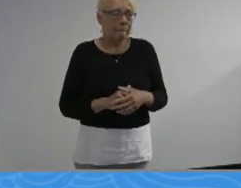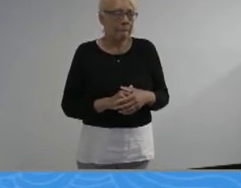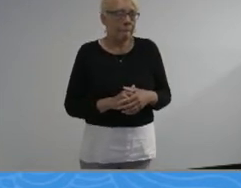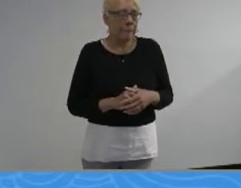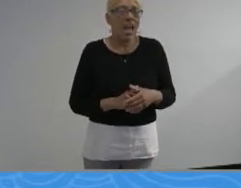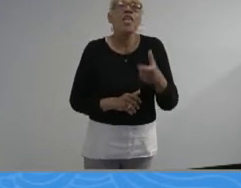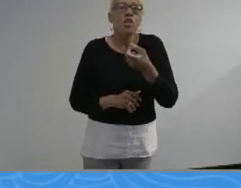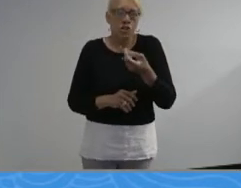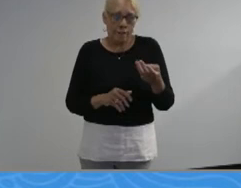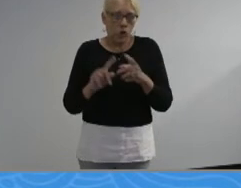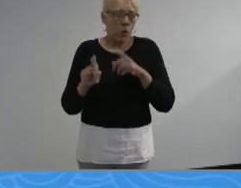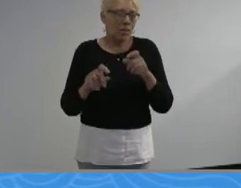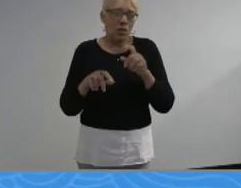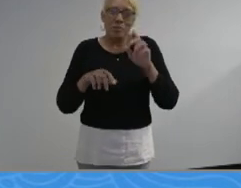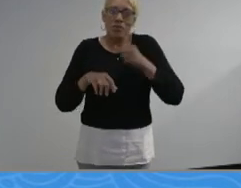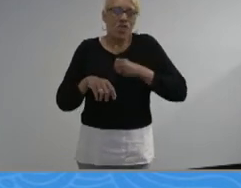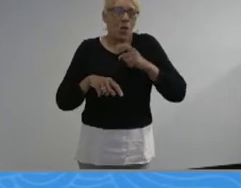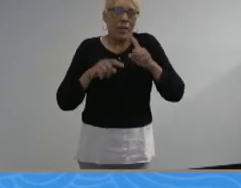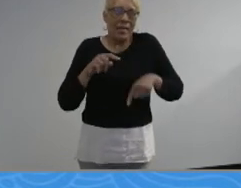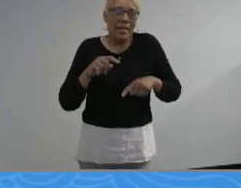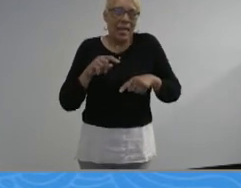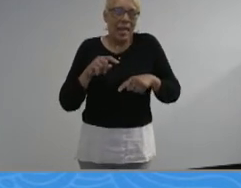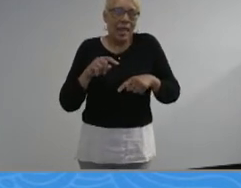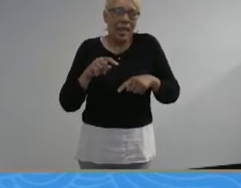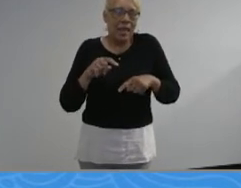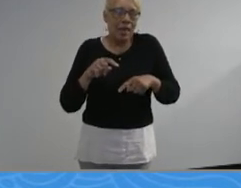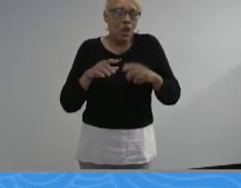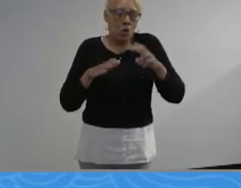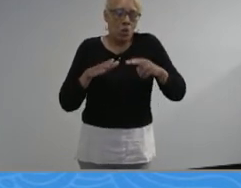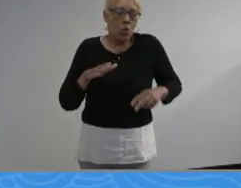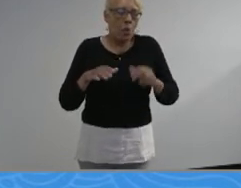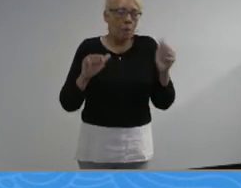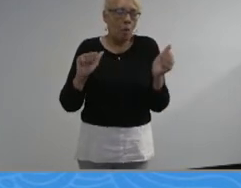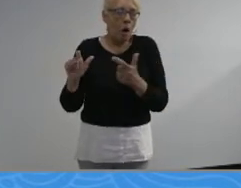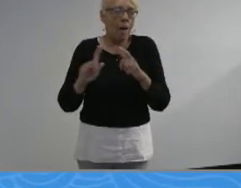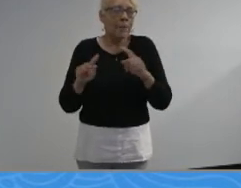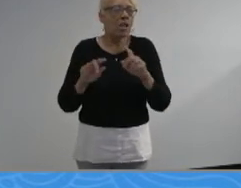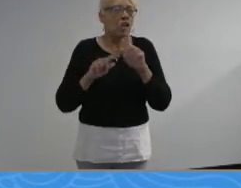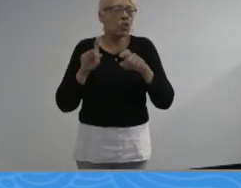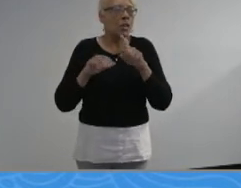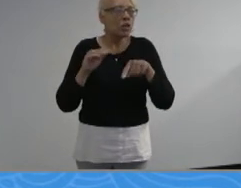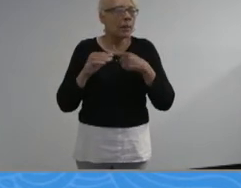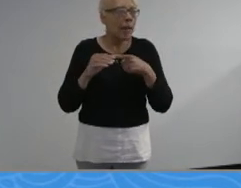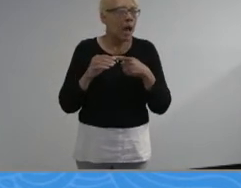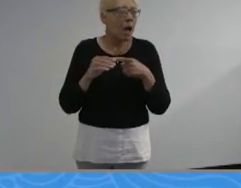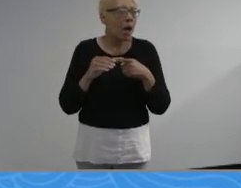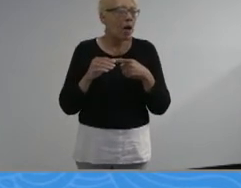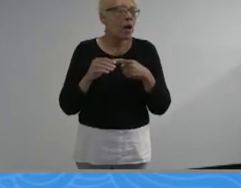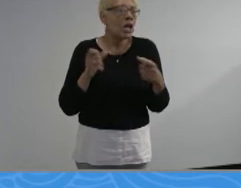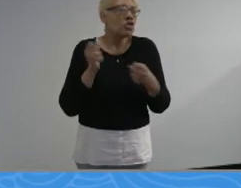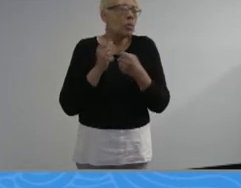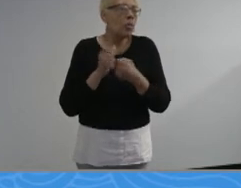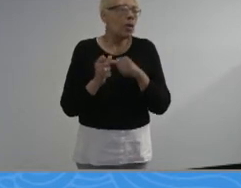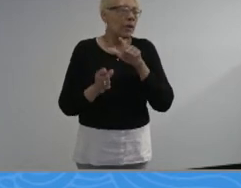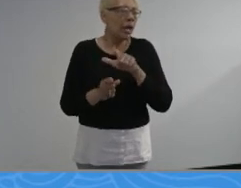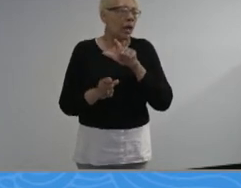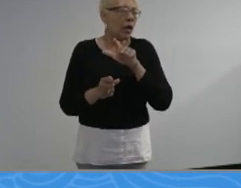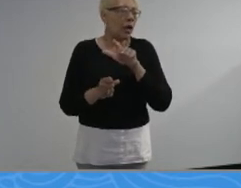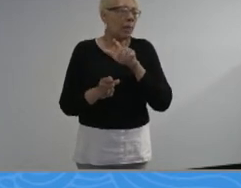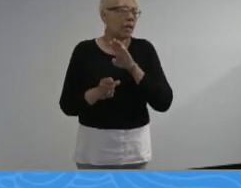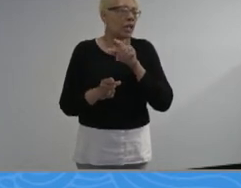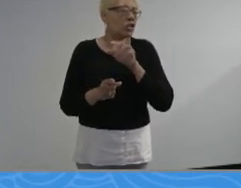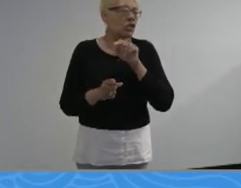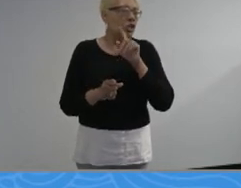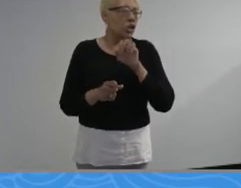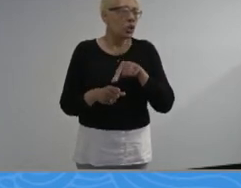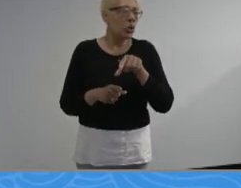There's a few questions. I'm sorry we can't get to all of them. There's questions on how to support LGBTQ students, questions about